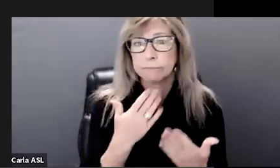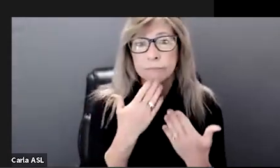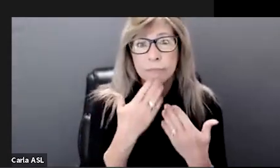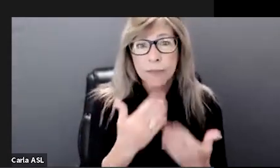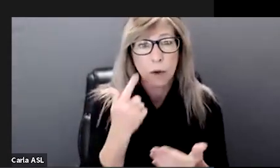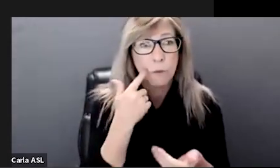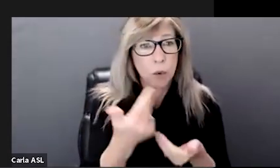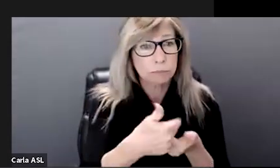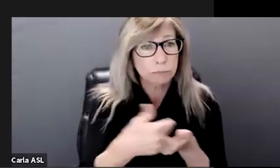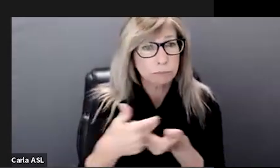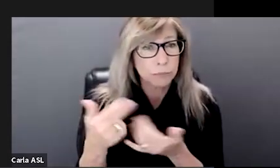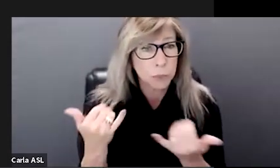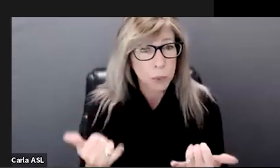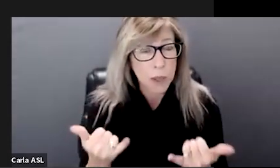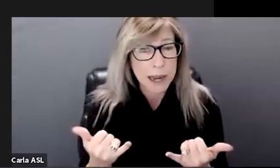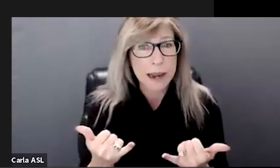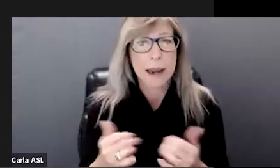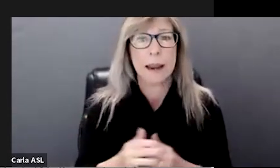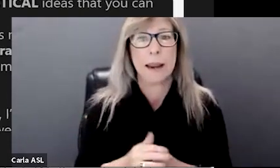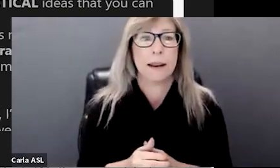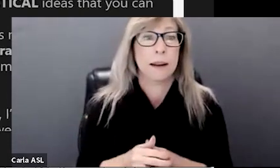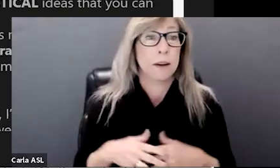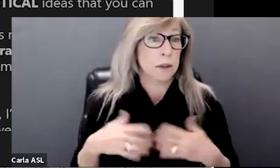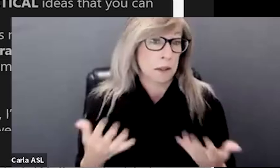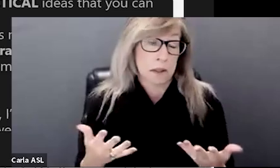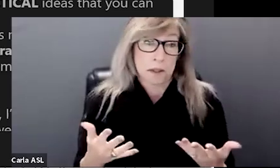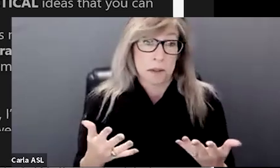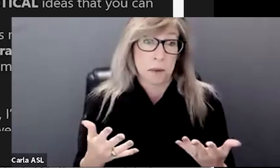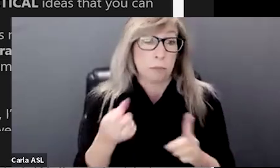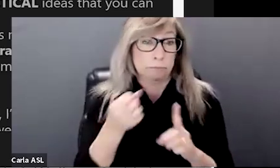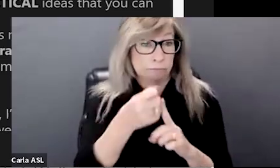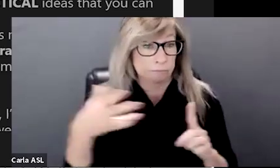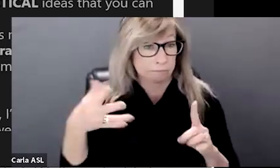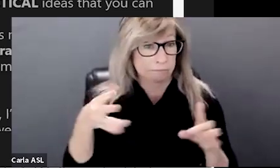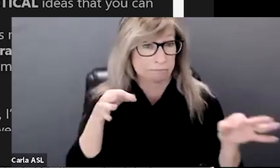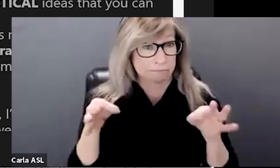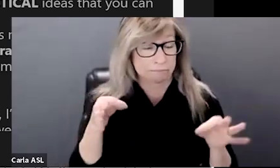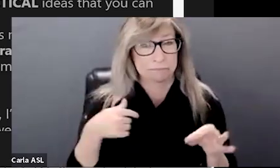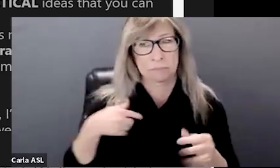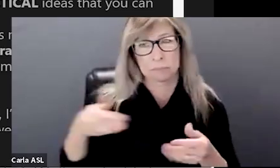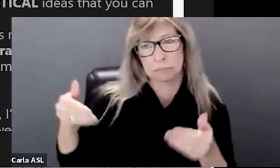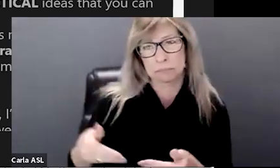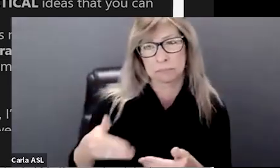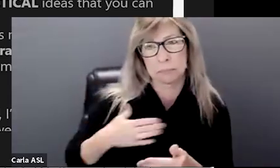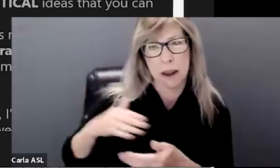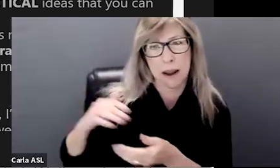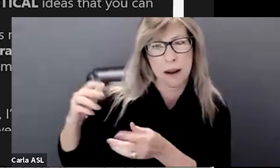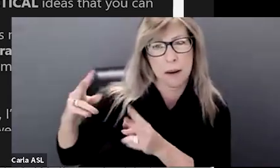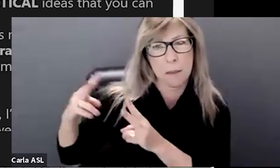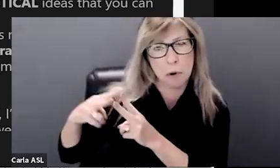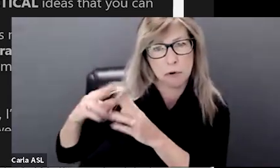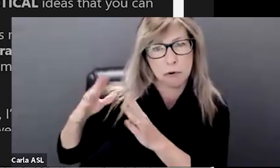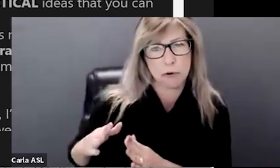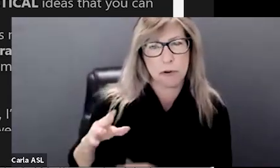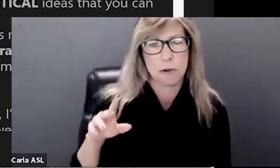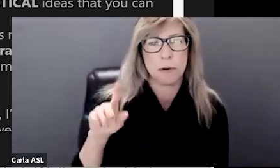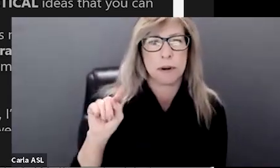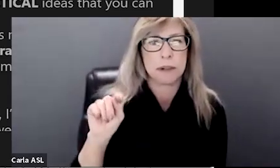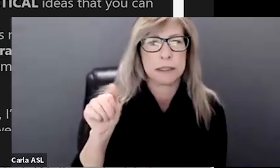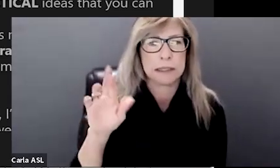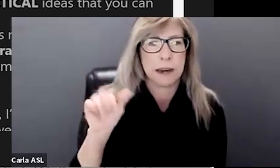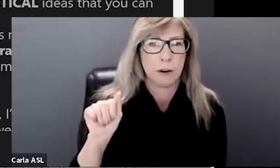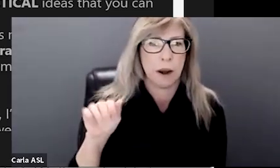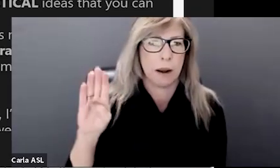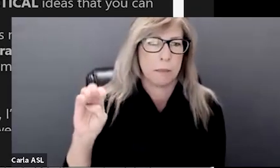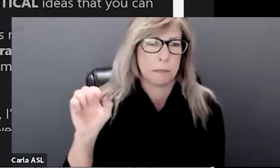today. And now really moving into the main event, and excited to introduce a longtime partner of the Work Wellness Institute, as mentioned,